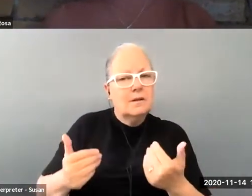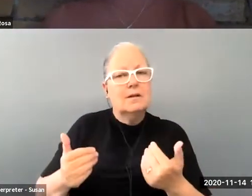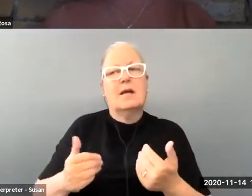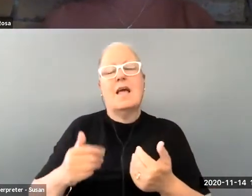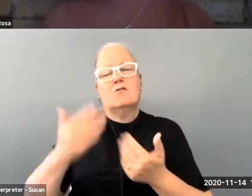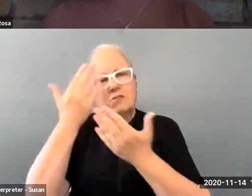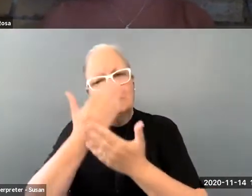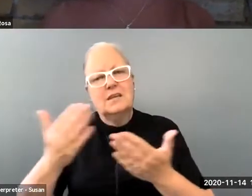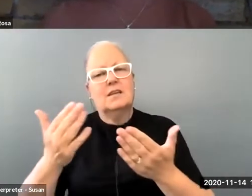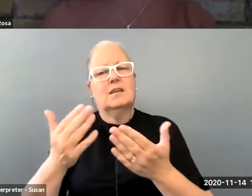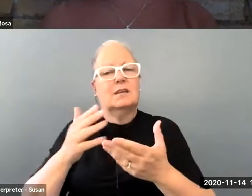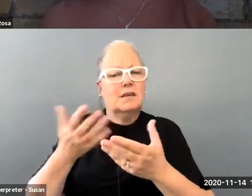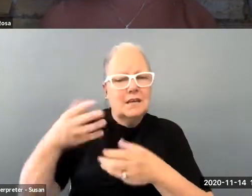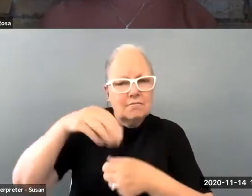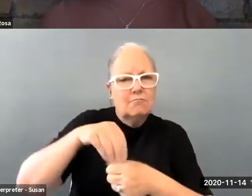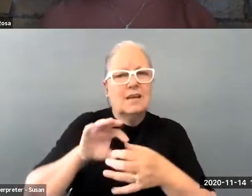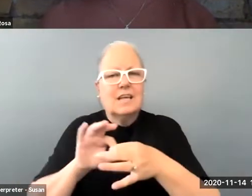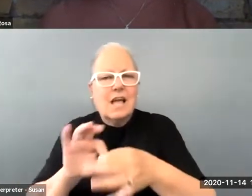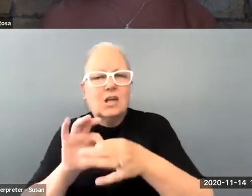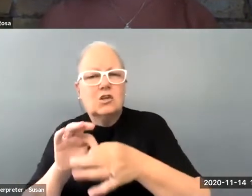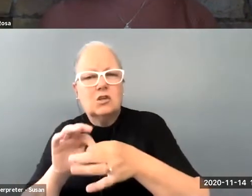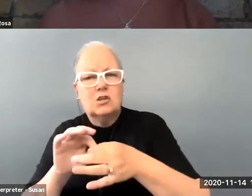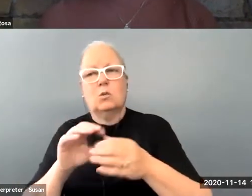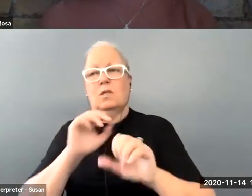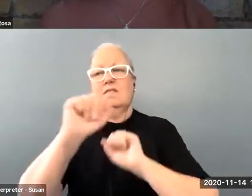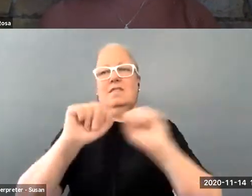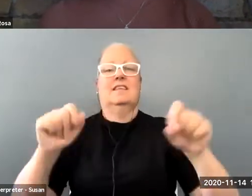engaging different sort of perspectives and opinions?